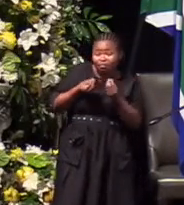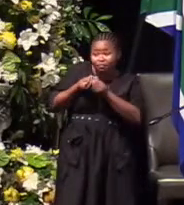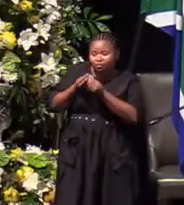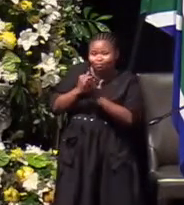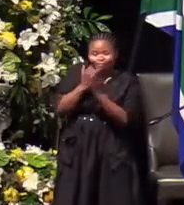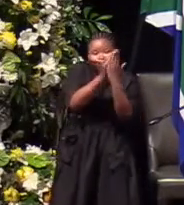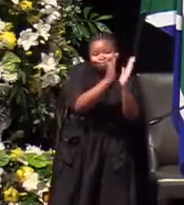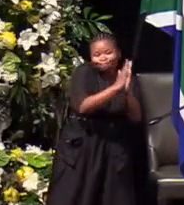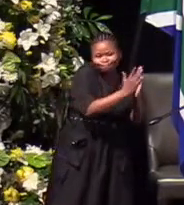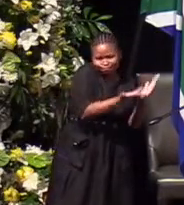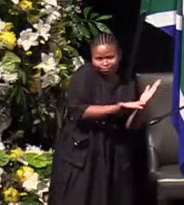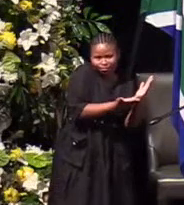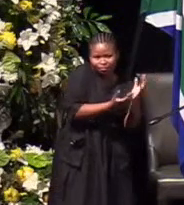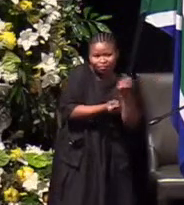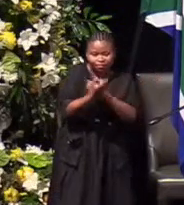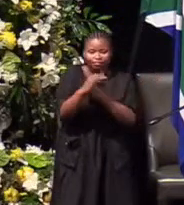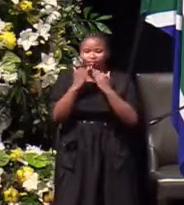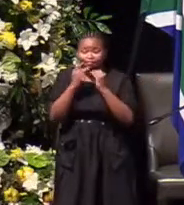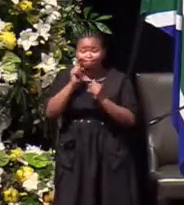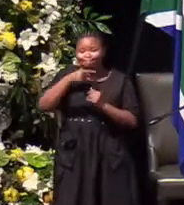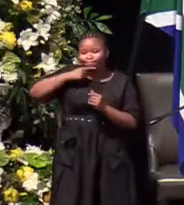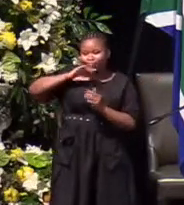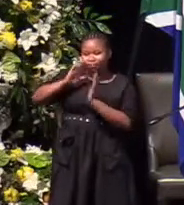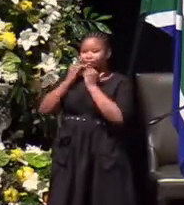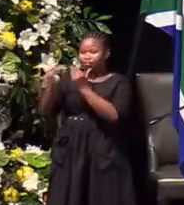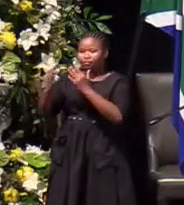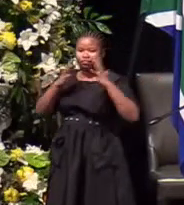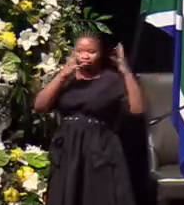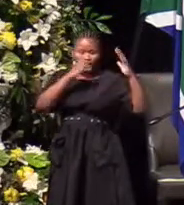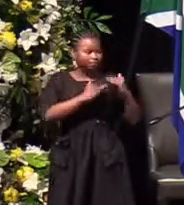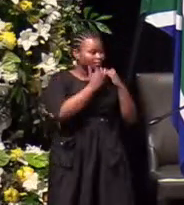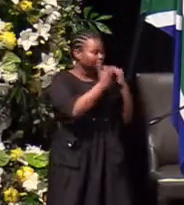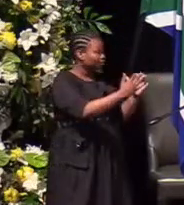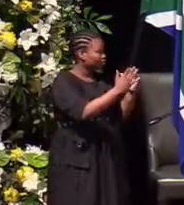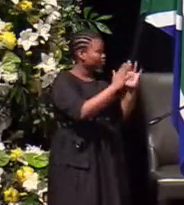smaller and submissions to what is going on here but thank you thank you very much the